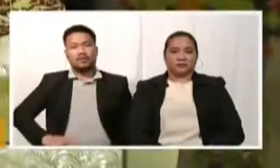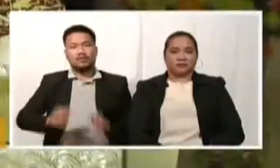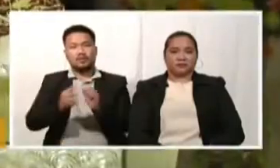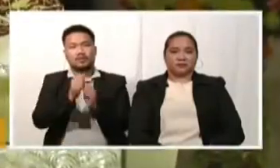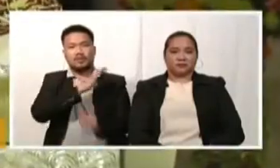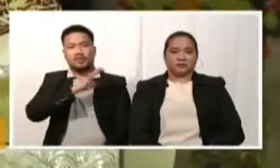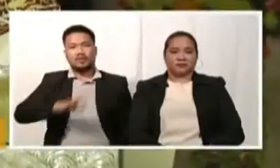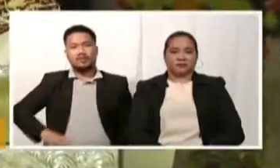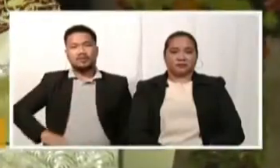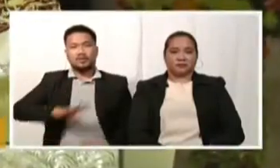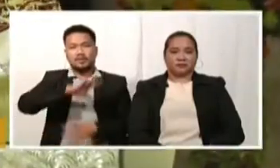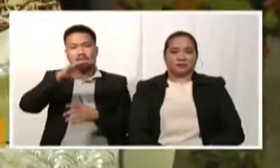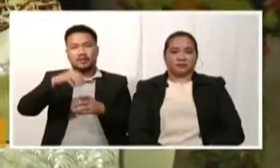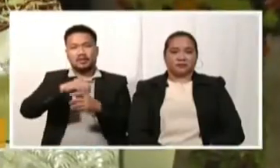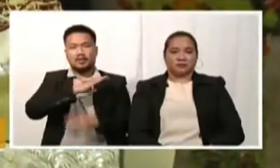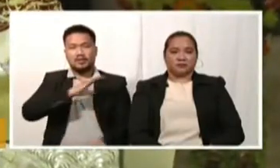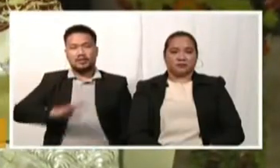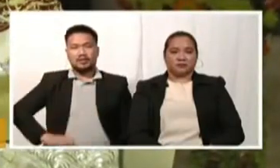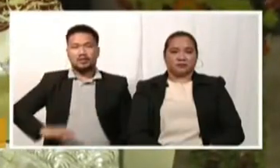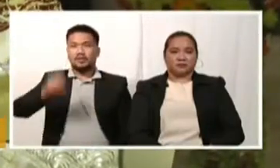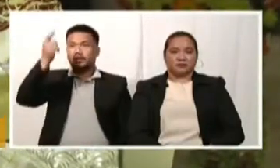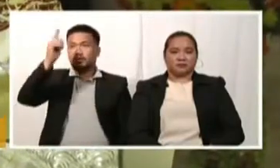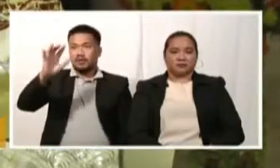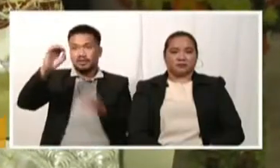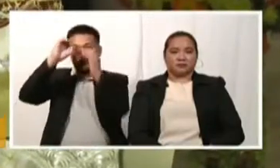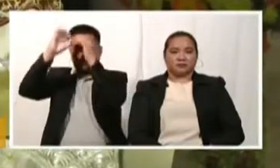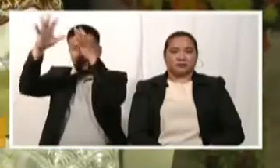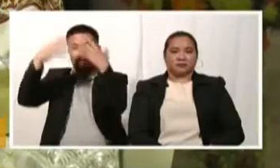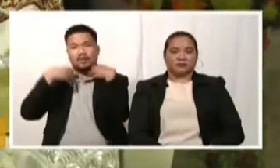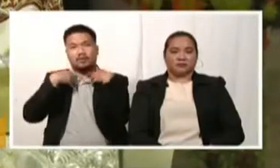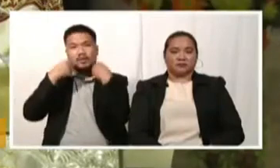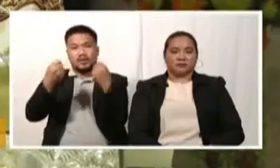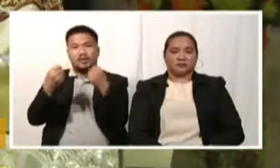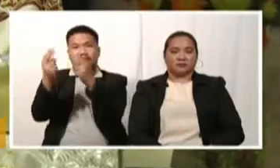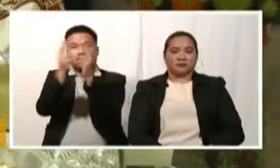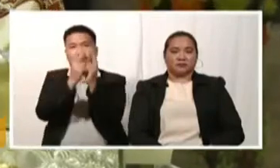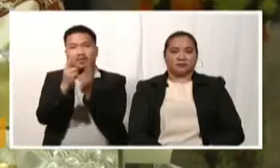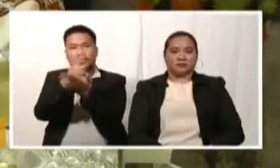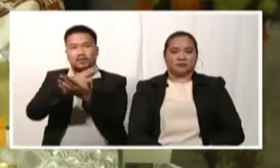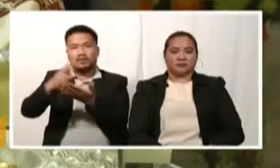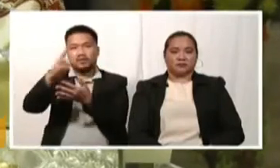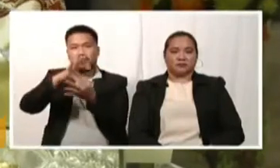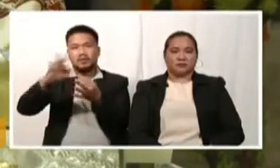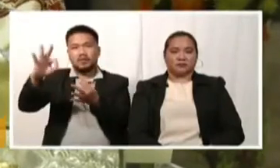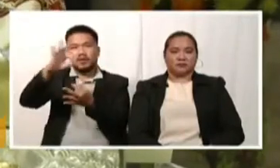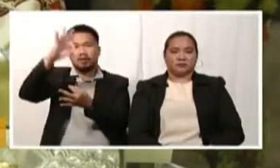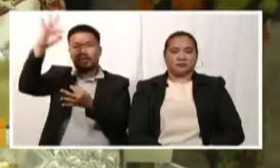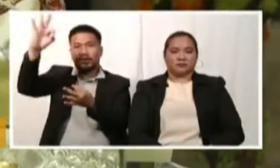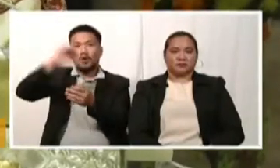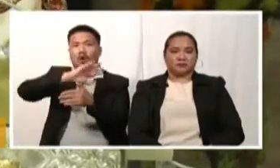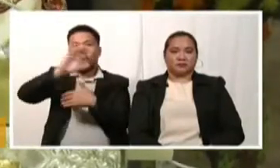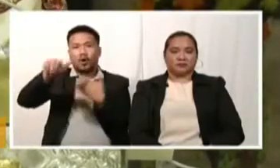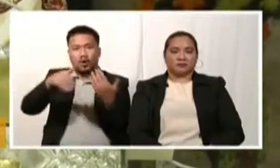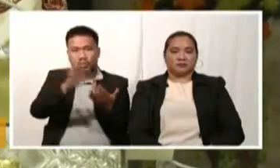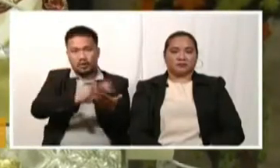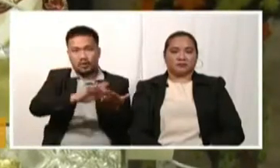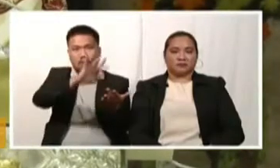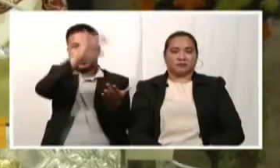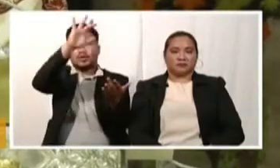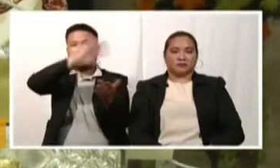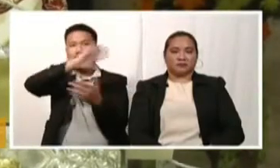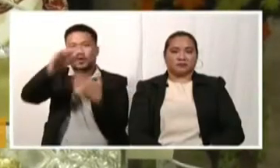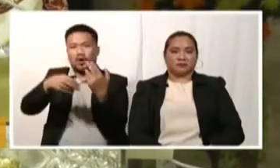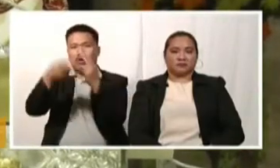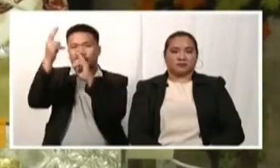him and in him, O God, Almighty Father, in the unity of the Holy Spirit, all glory